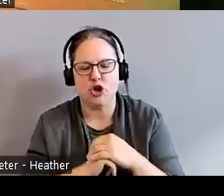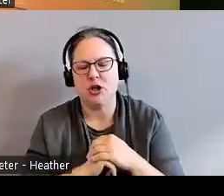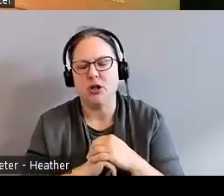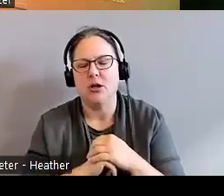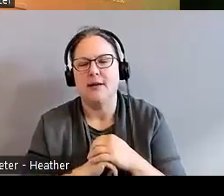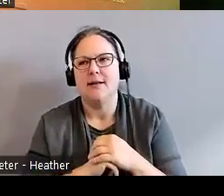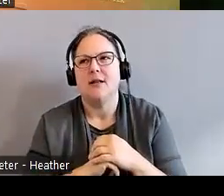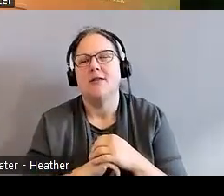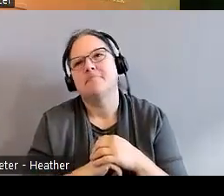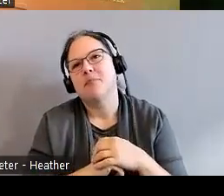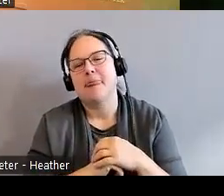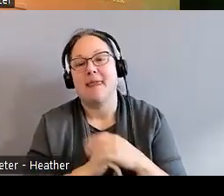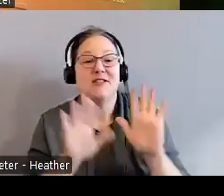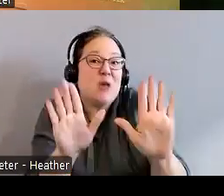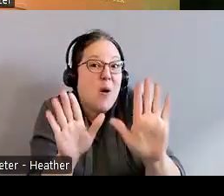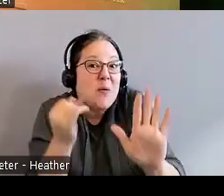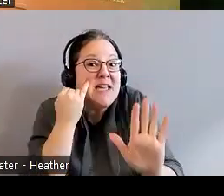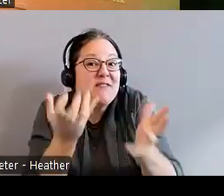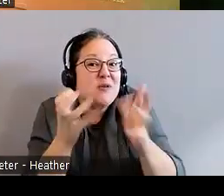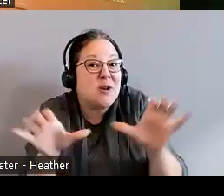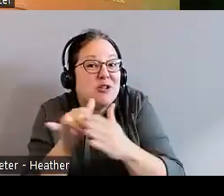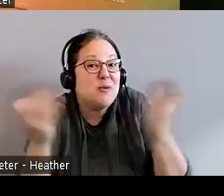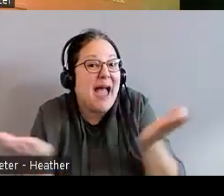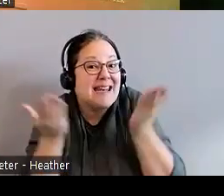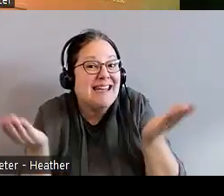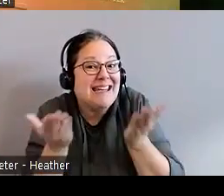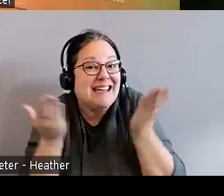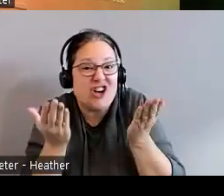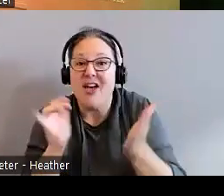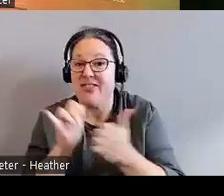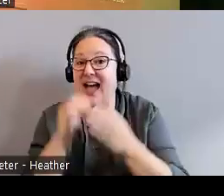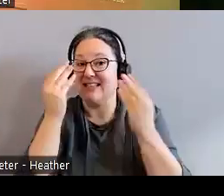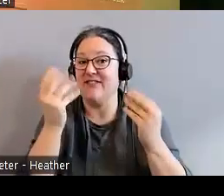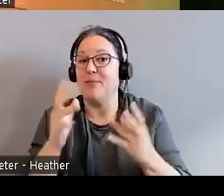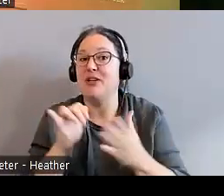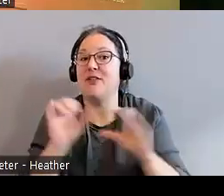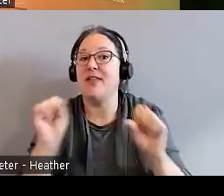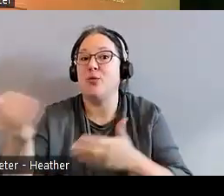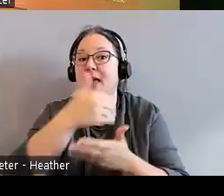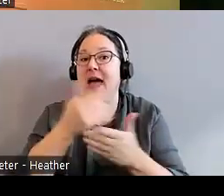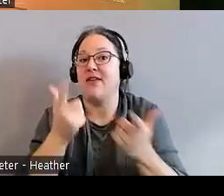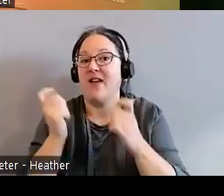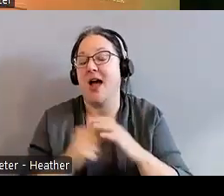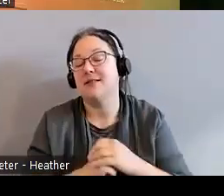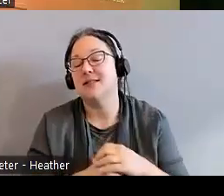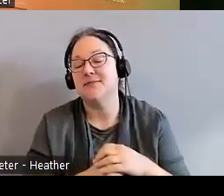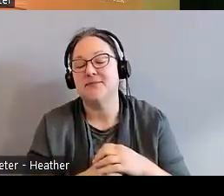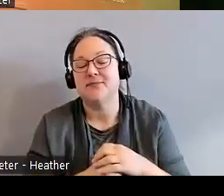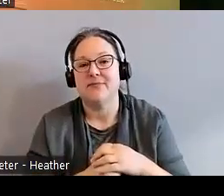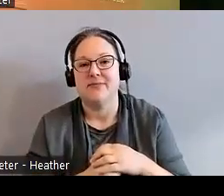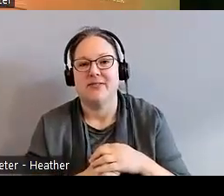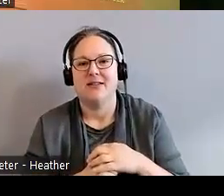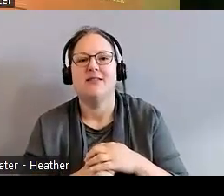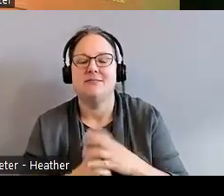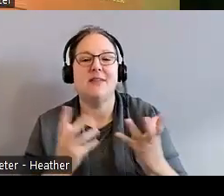again, if you ever wanted to do something like that here, those are data that could be collected pretty quickly. In addition to the perfusion in